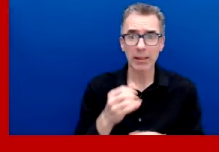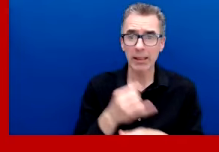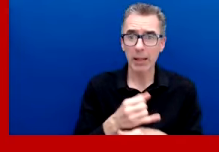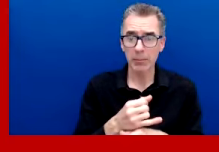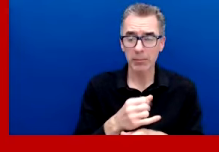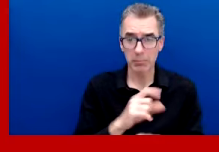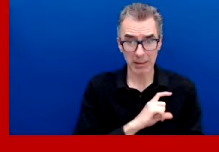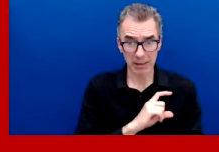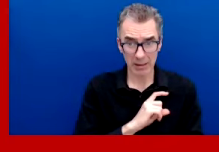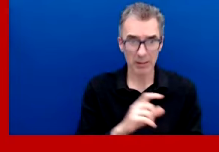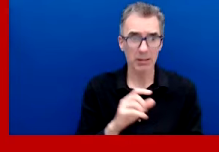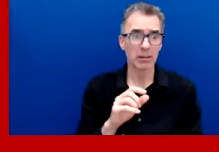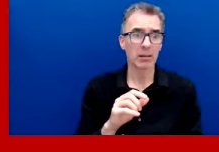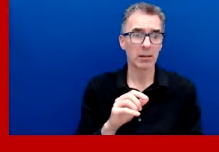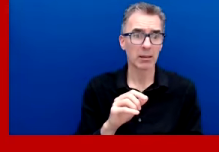as well.